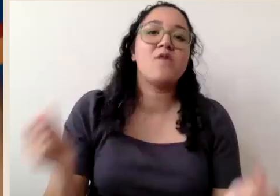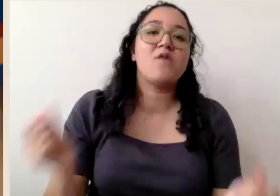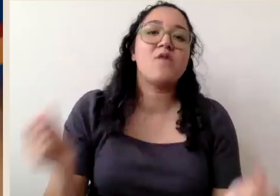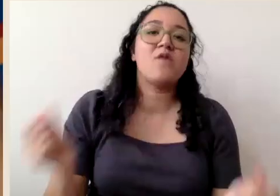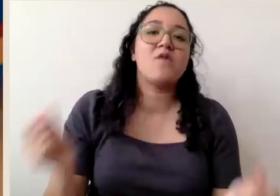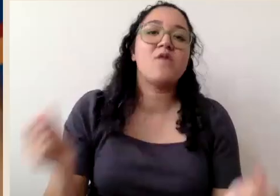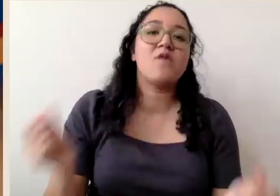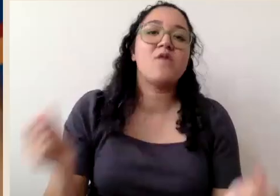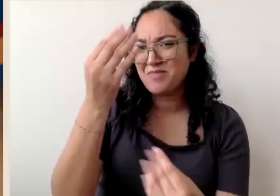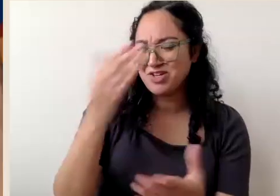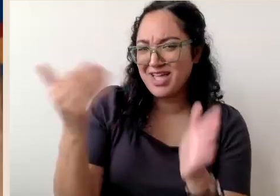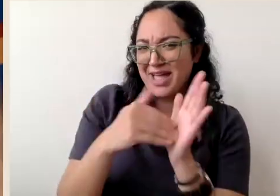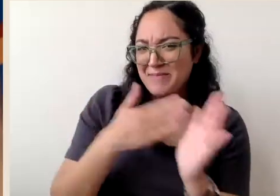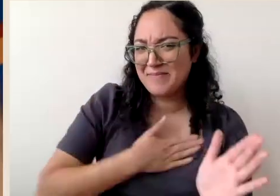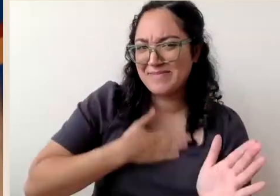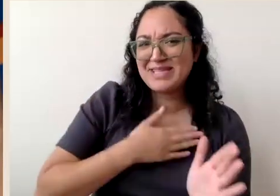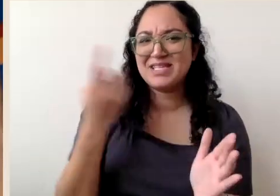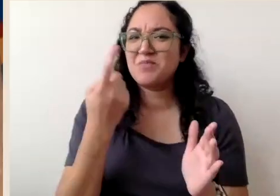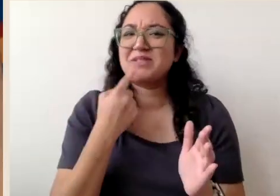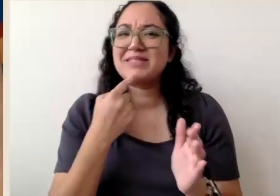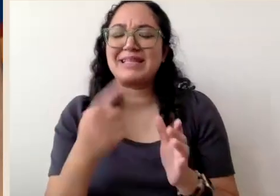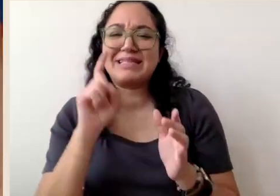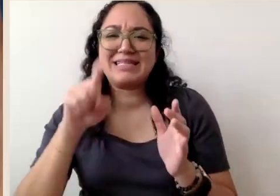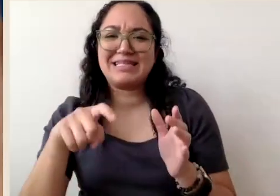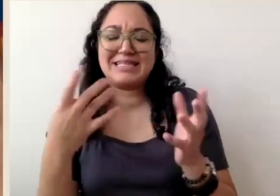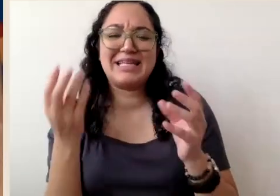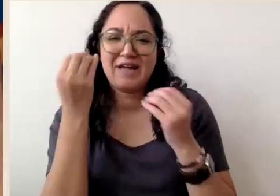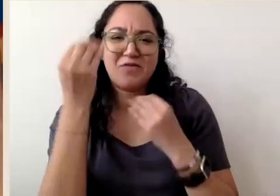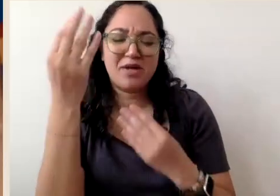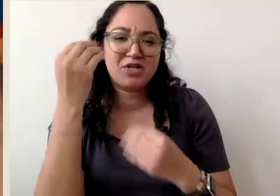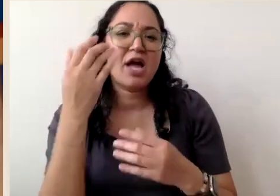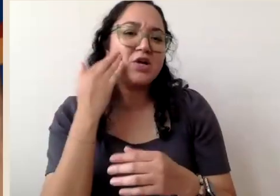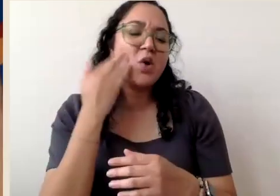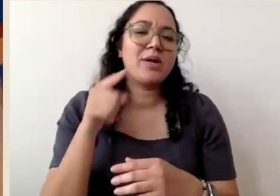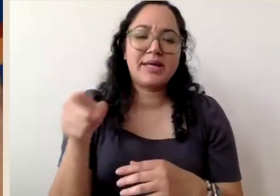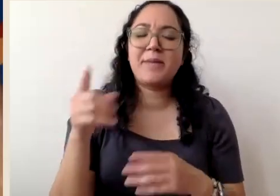typed that they want Omari's information. I know he posted it on